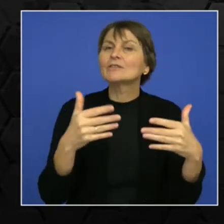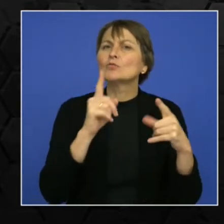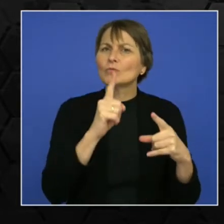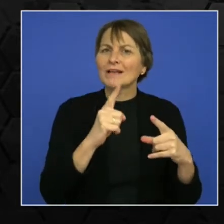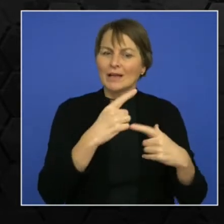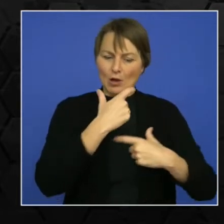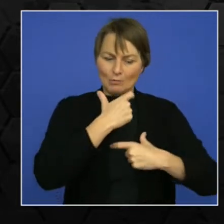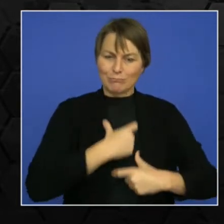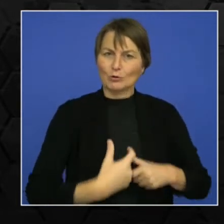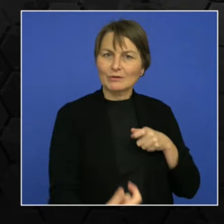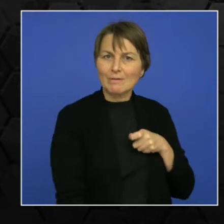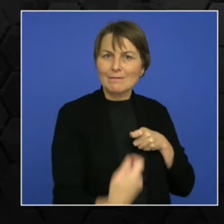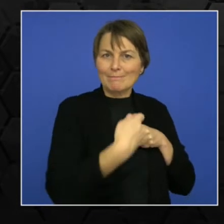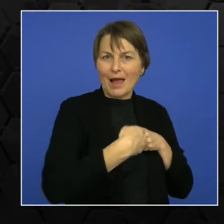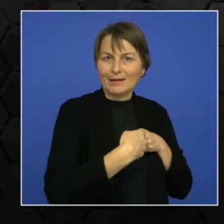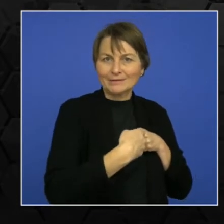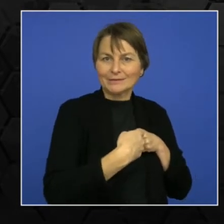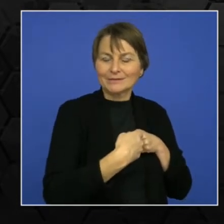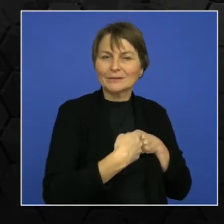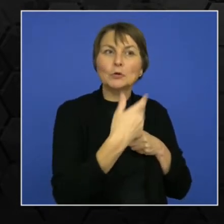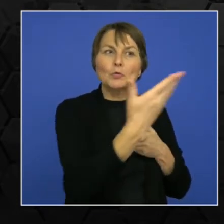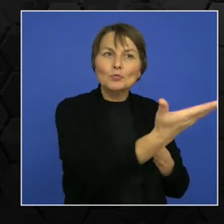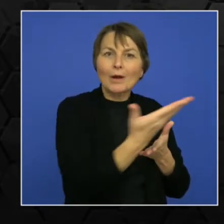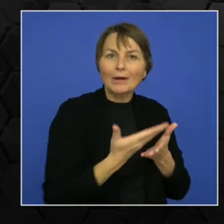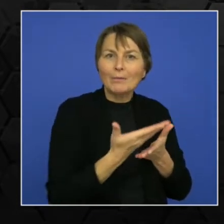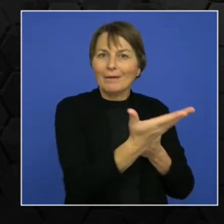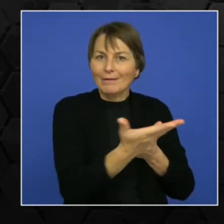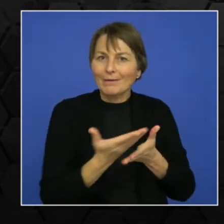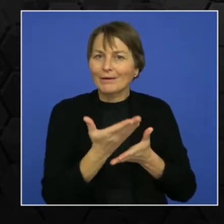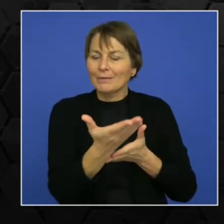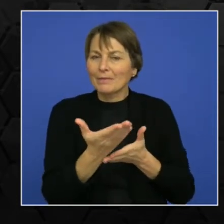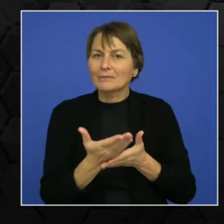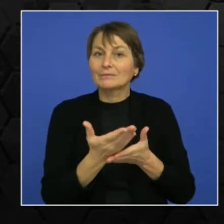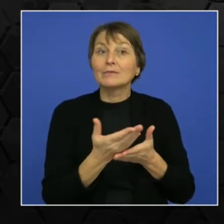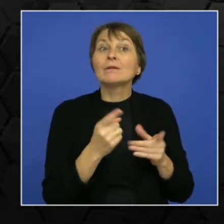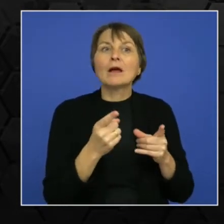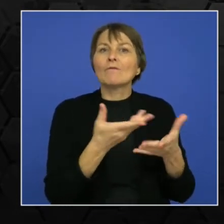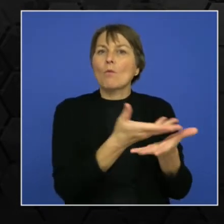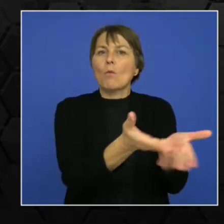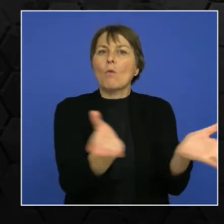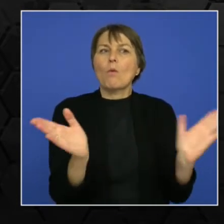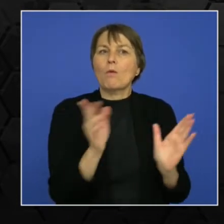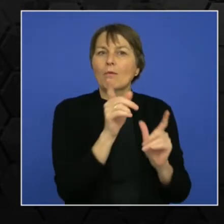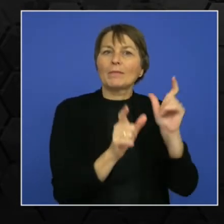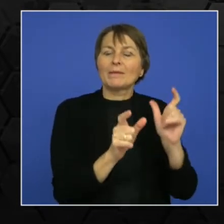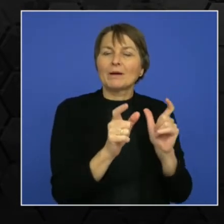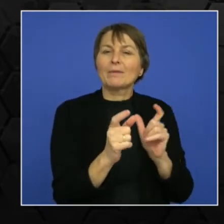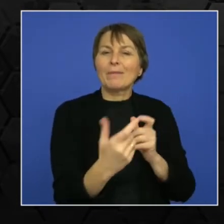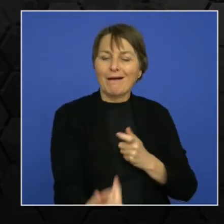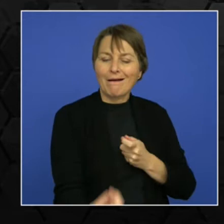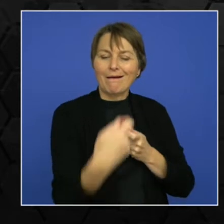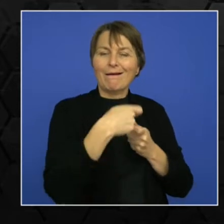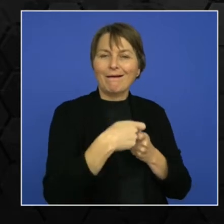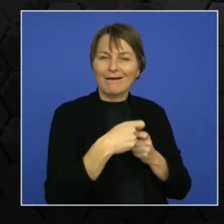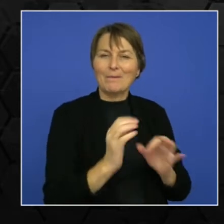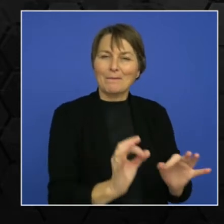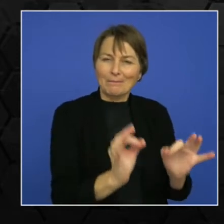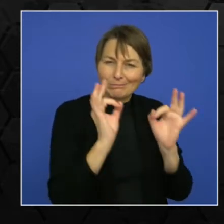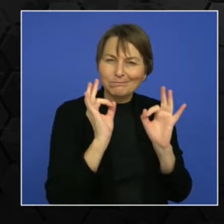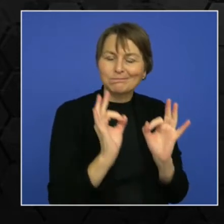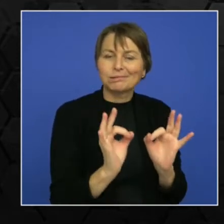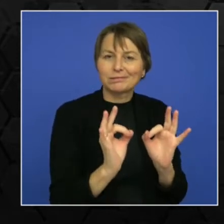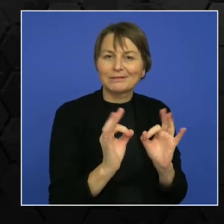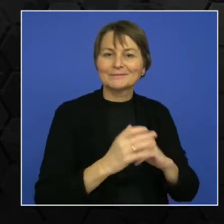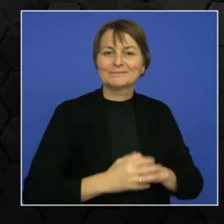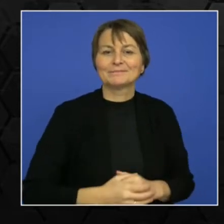because like this is related to the whole general population. Like whole general population in a sense, like it will it will